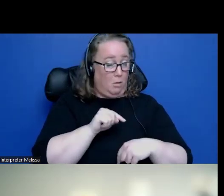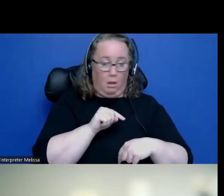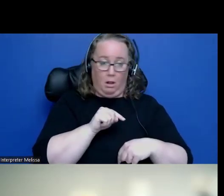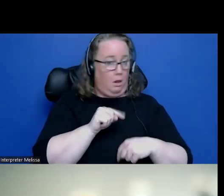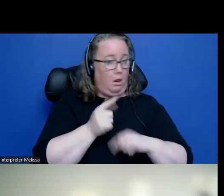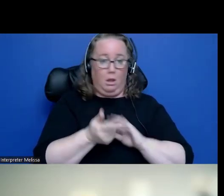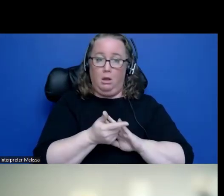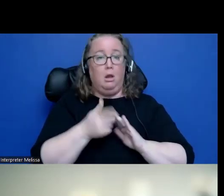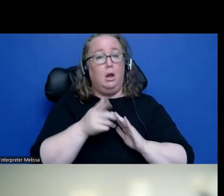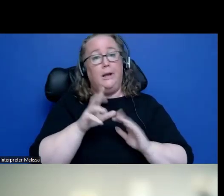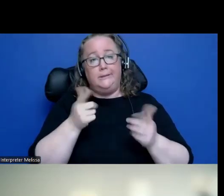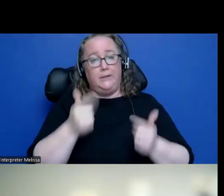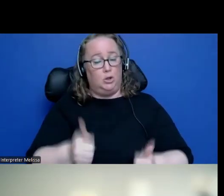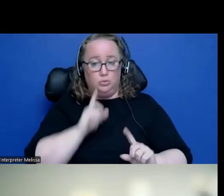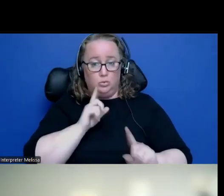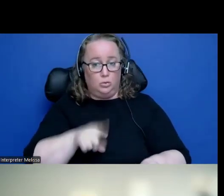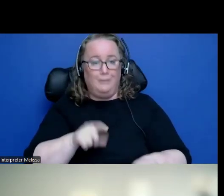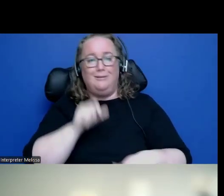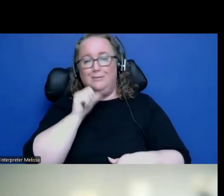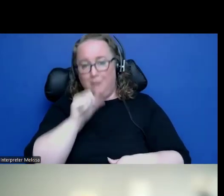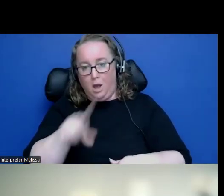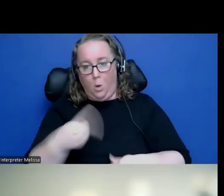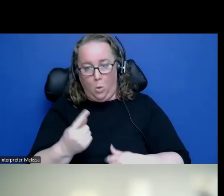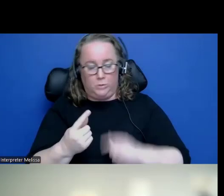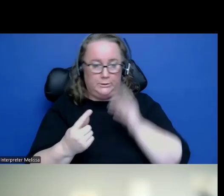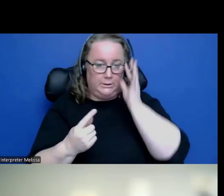in limited observations,